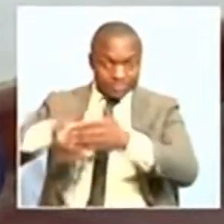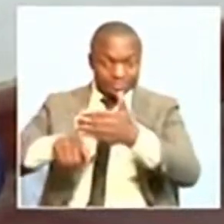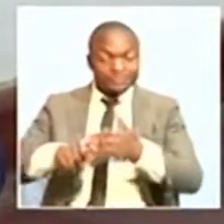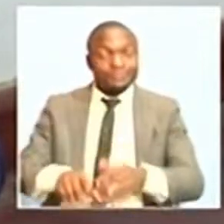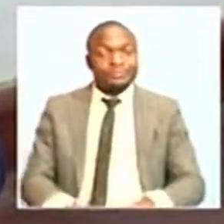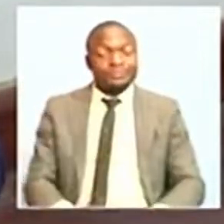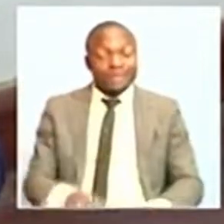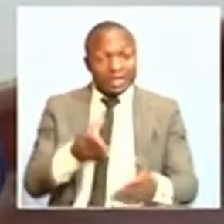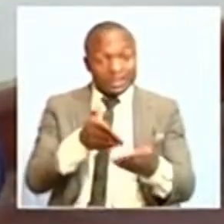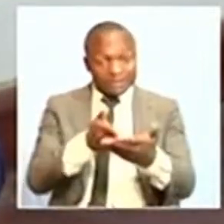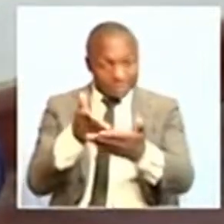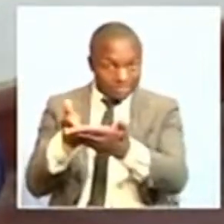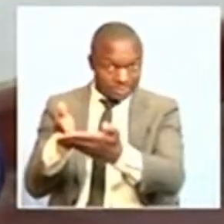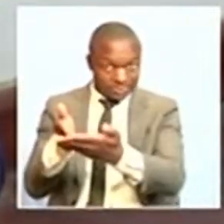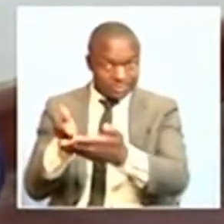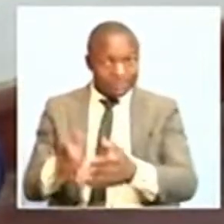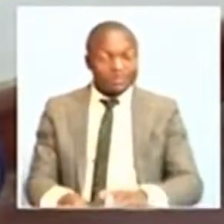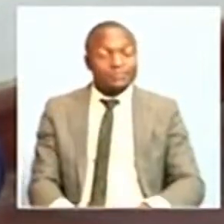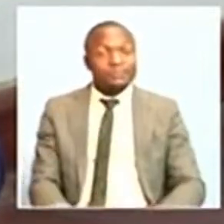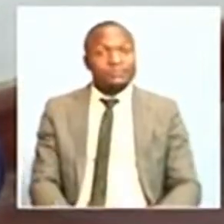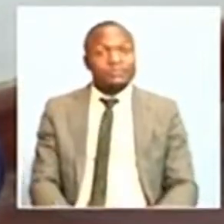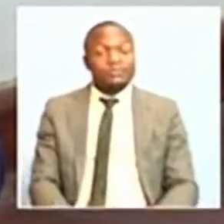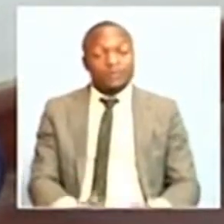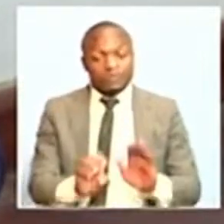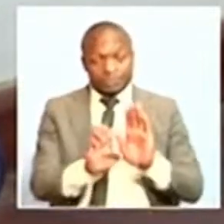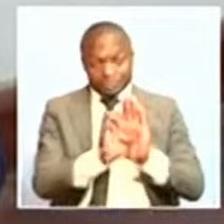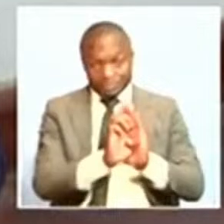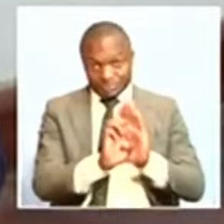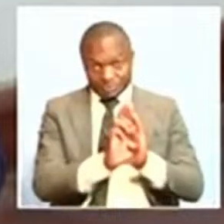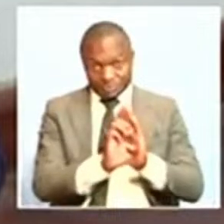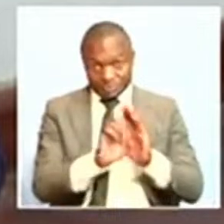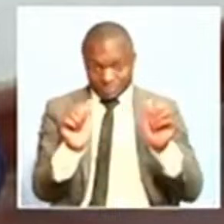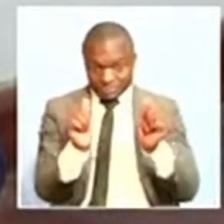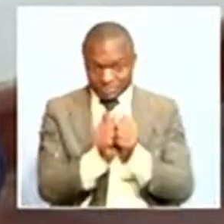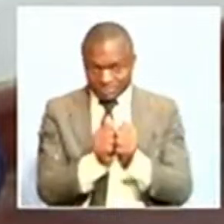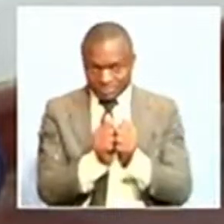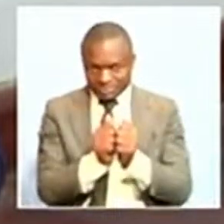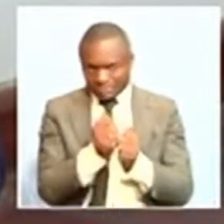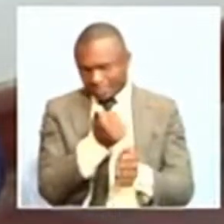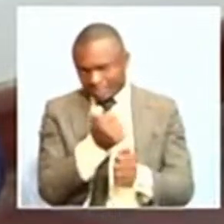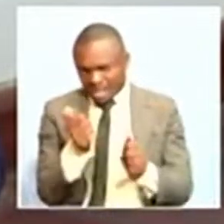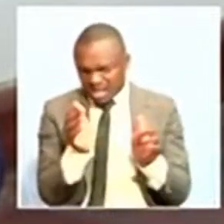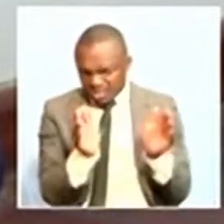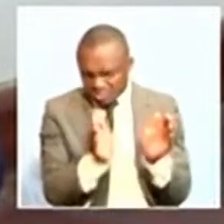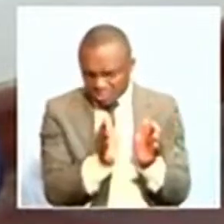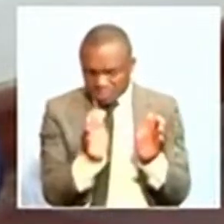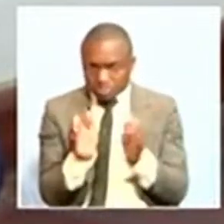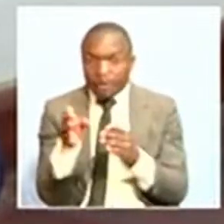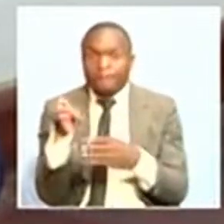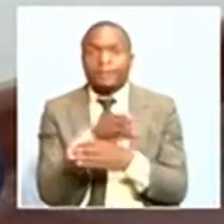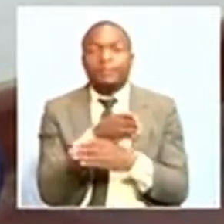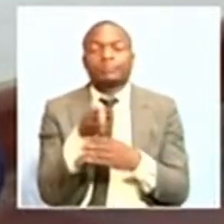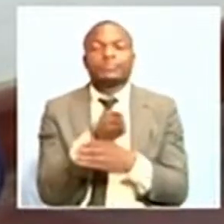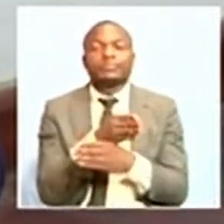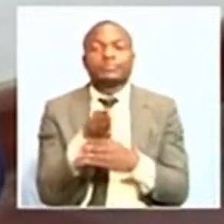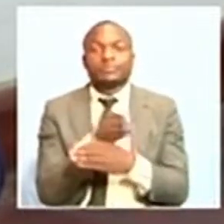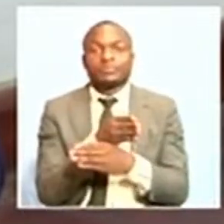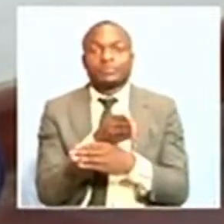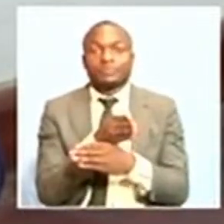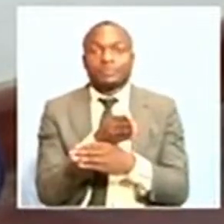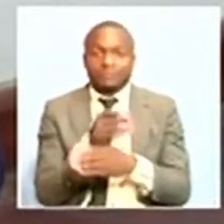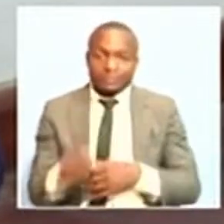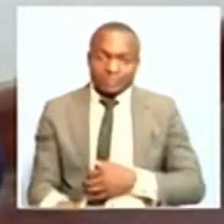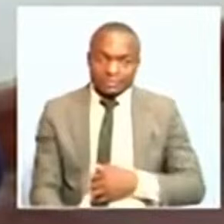royalties. So these exemptions, for example, with regarding to certain small businesses and startups which are